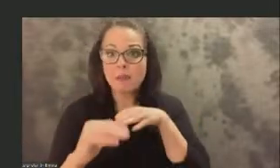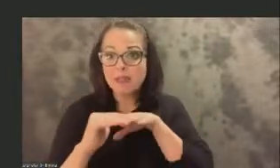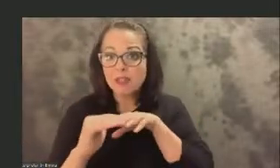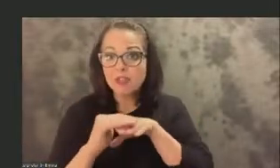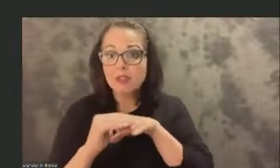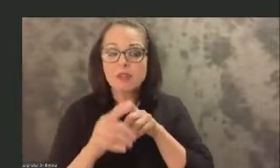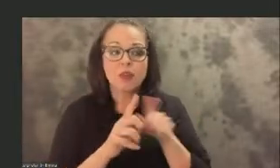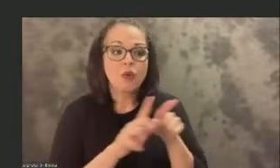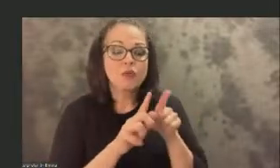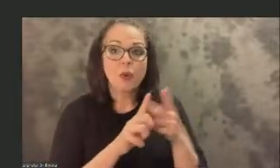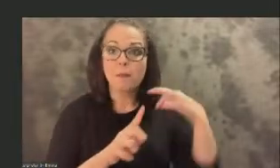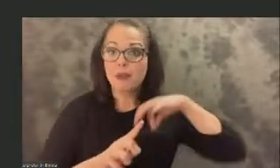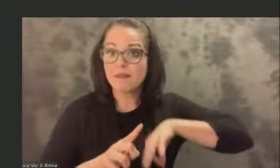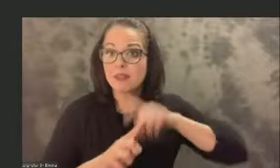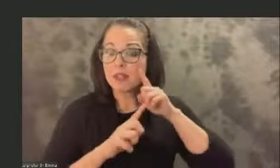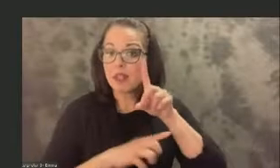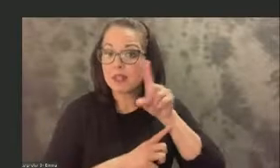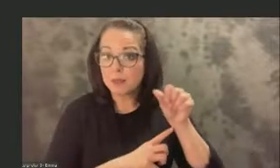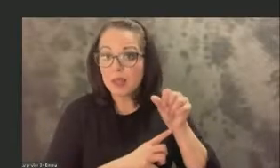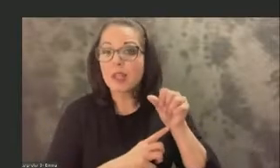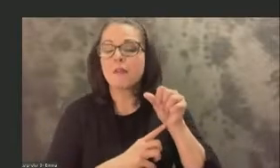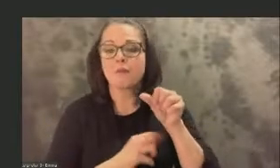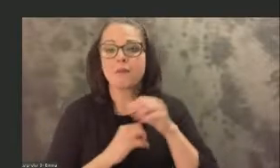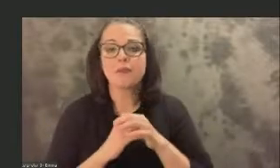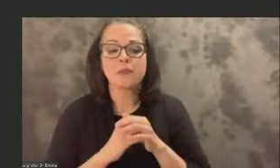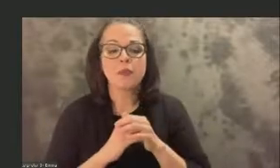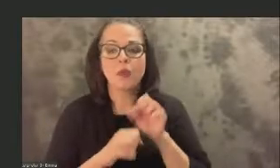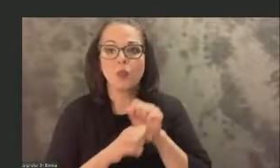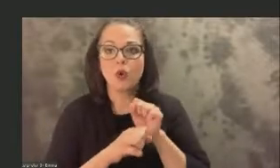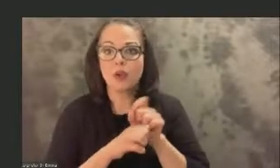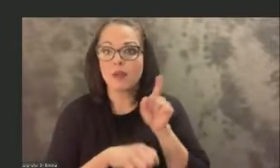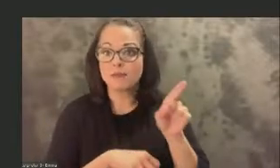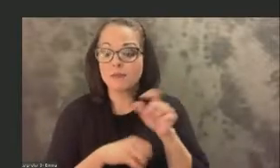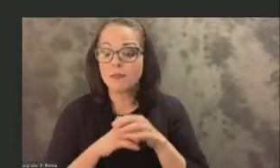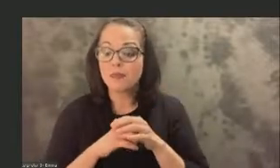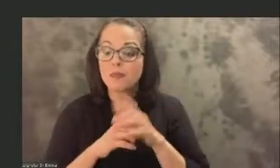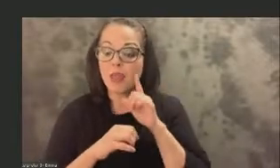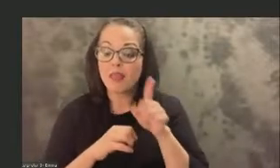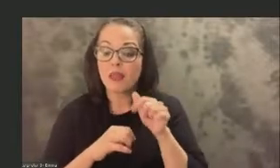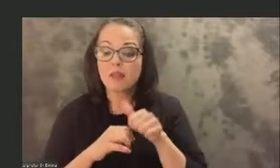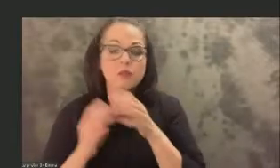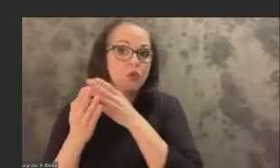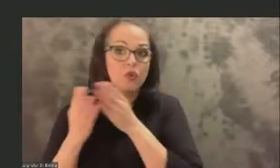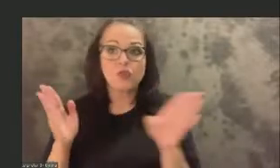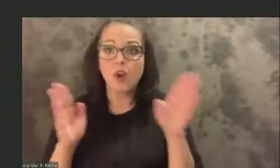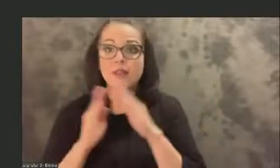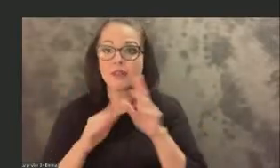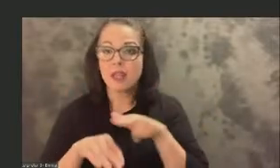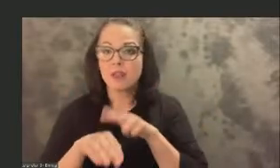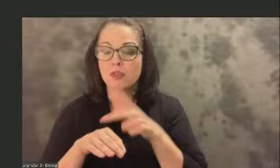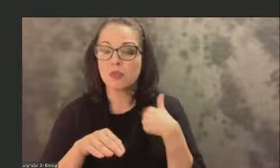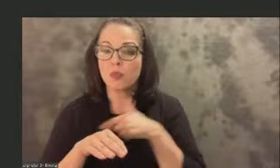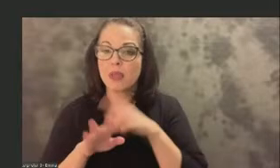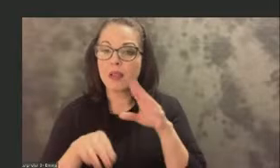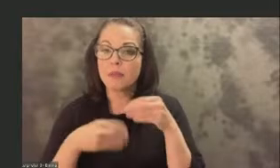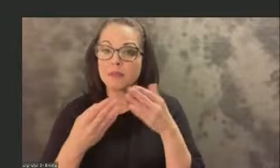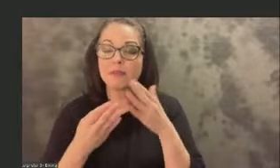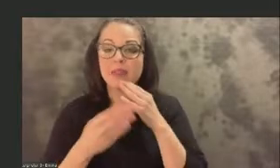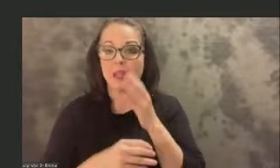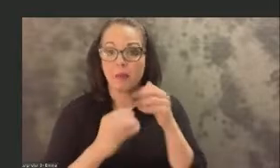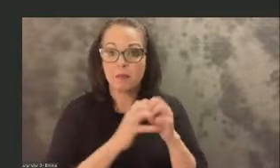and benefits. Our members have been opening post-COVID clinics across the nation for the past year. These clinics